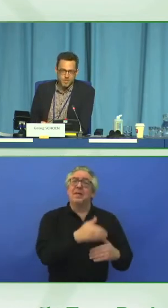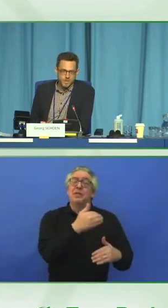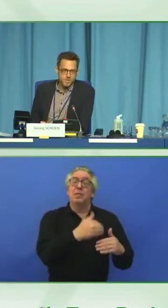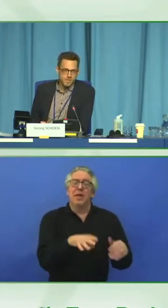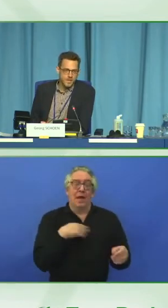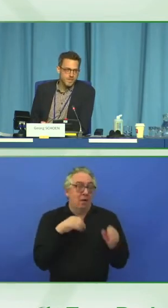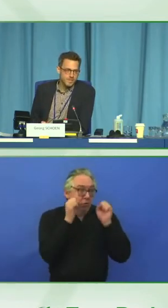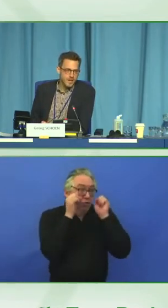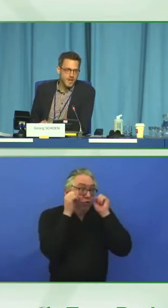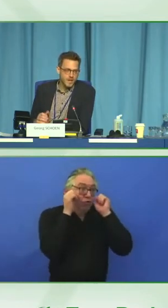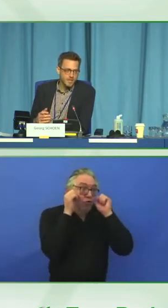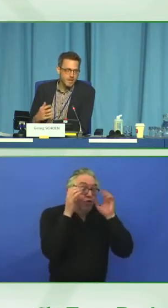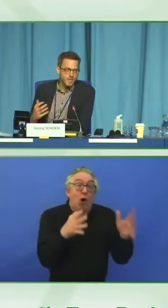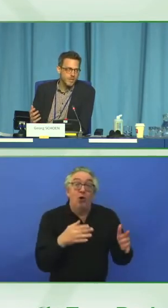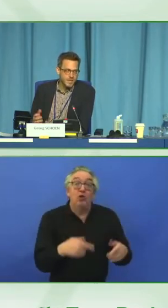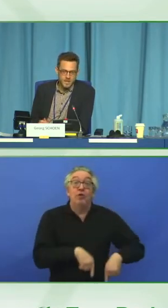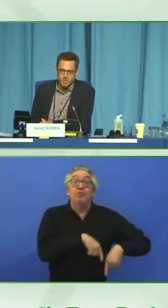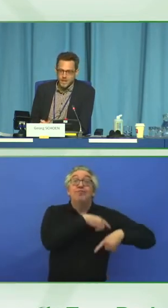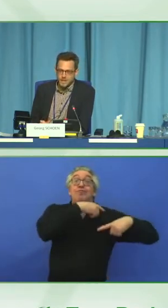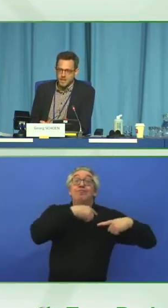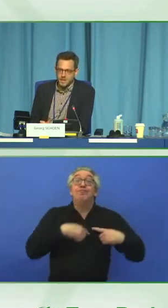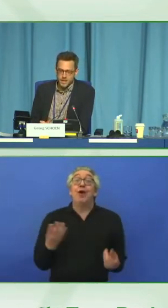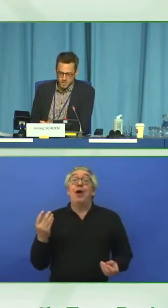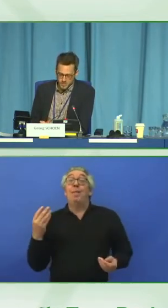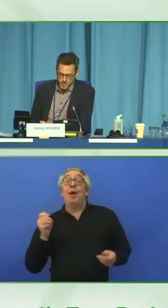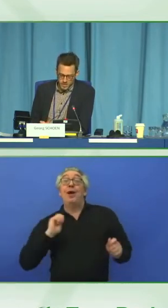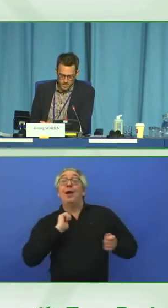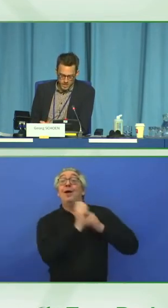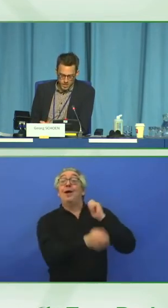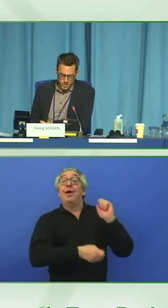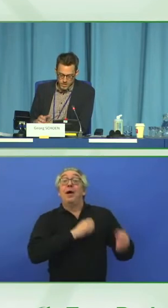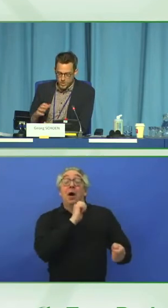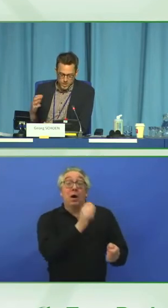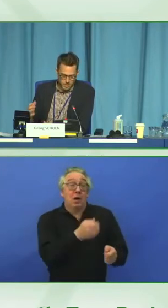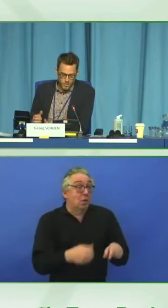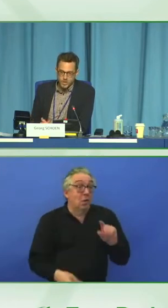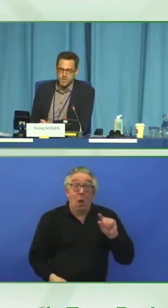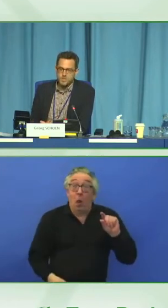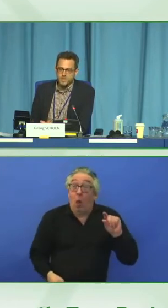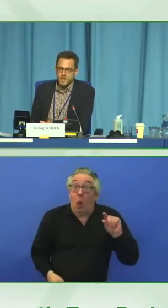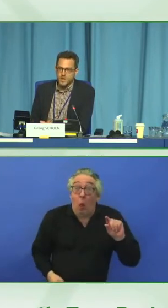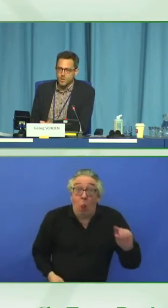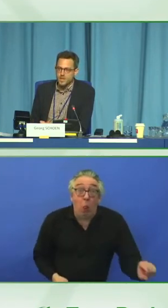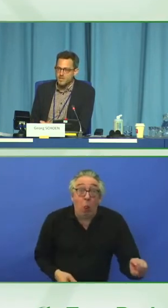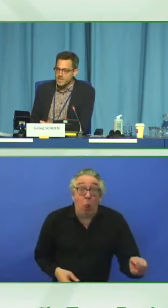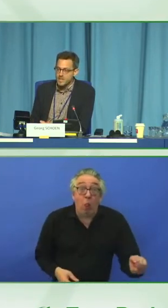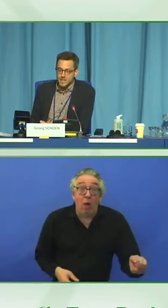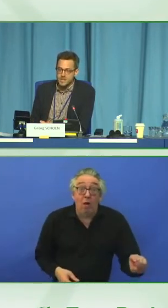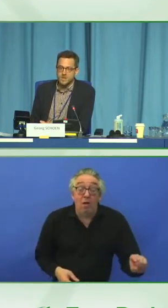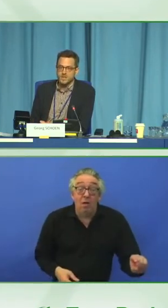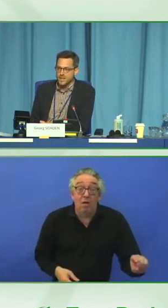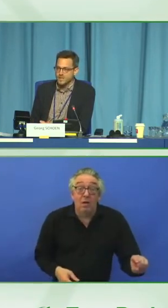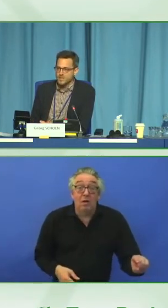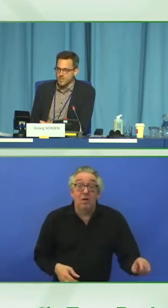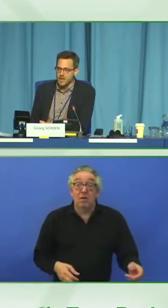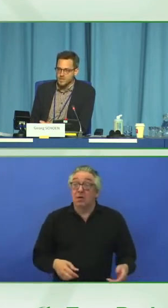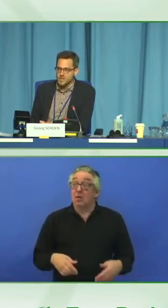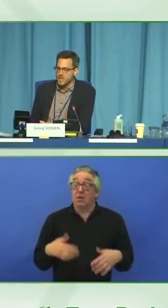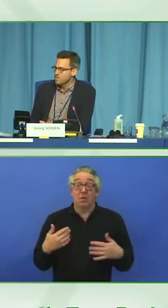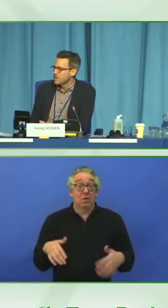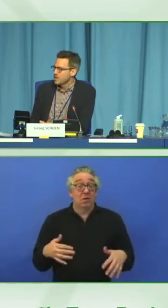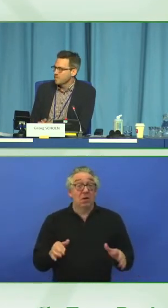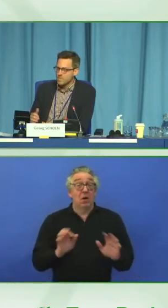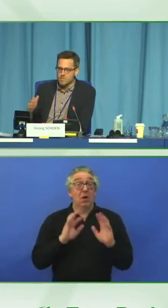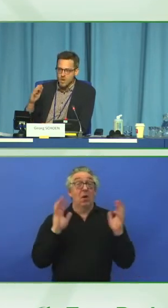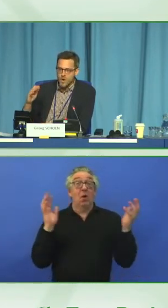from a philanthropic perspective. And when we look at the impact or the social entrepreneurship movement globally, we see that it's not yet, as